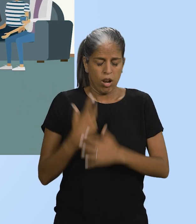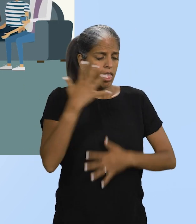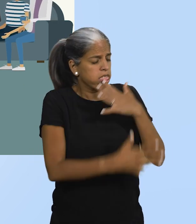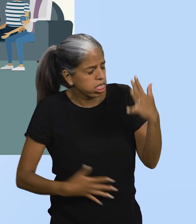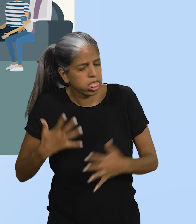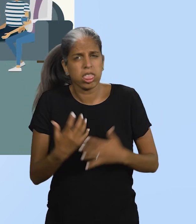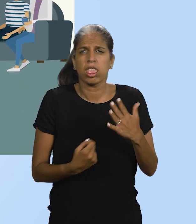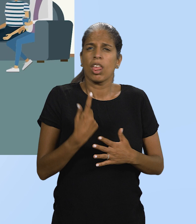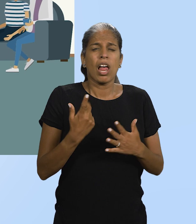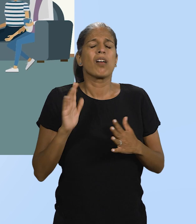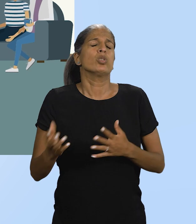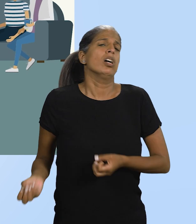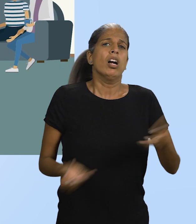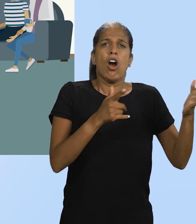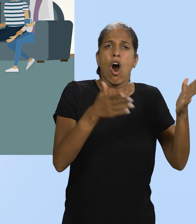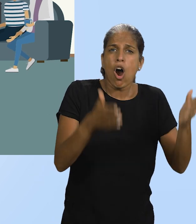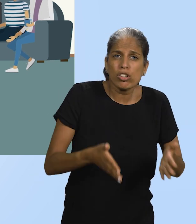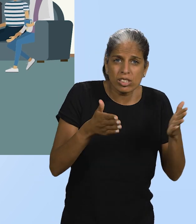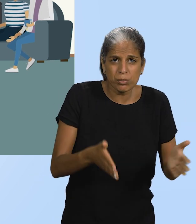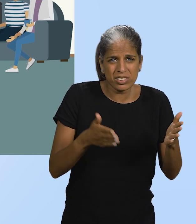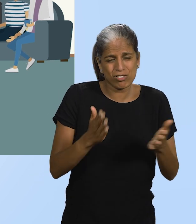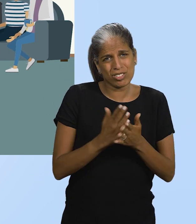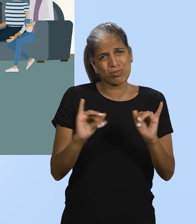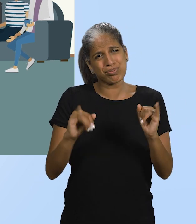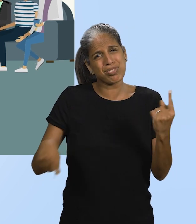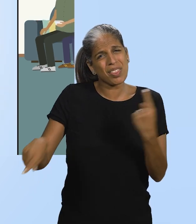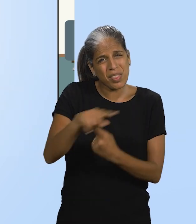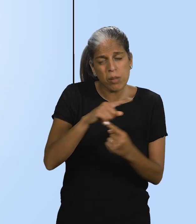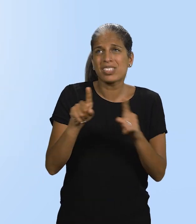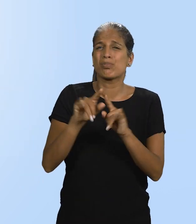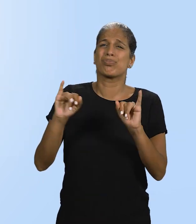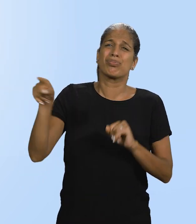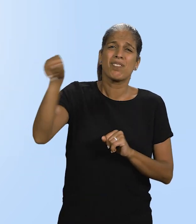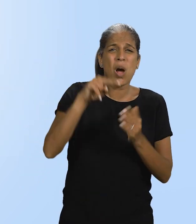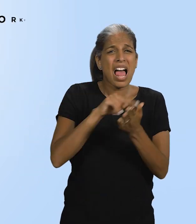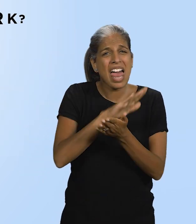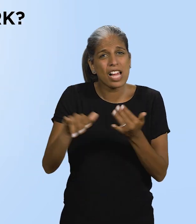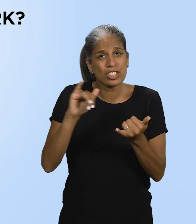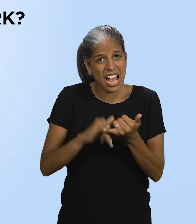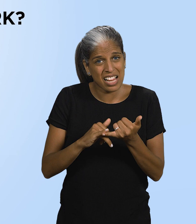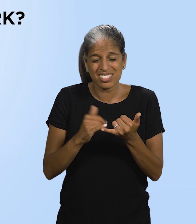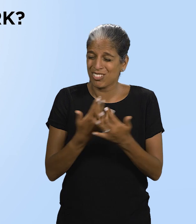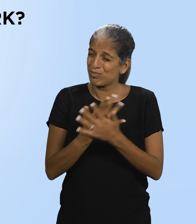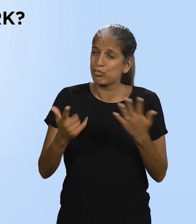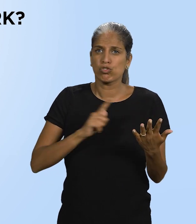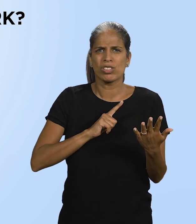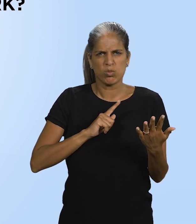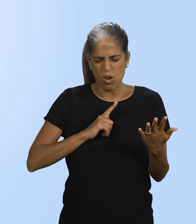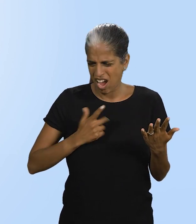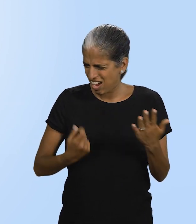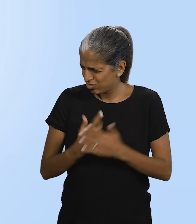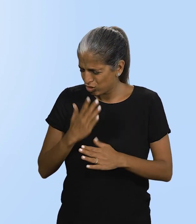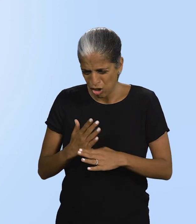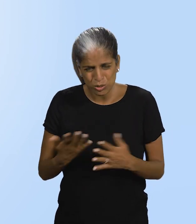side effects. This is bad for them and for the NHS. There are many reasons why a medicine might not work as